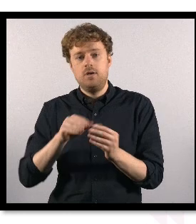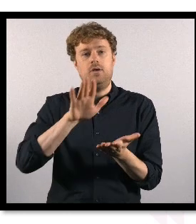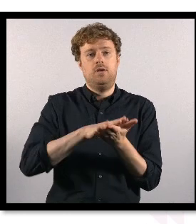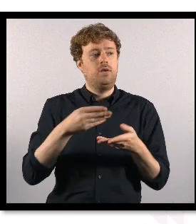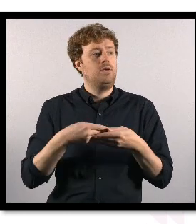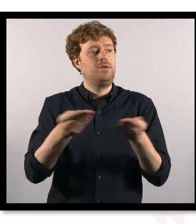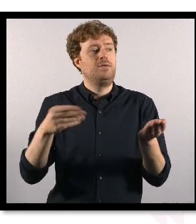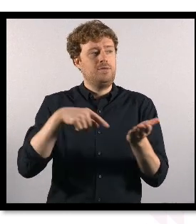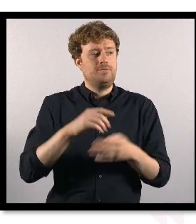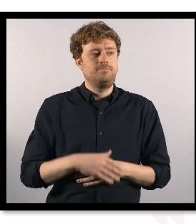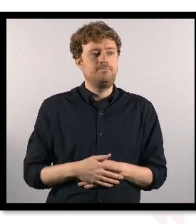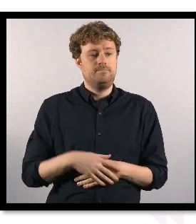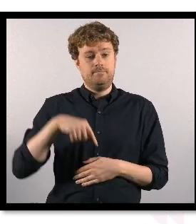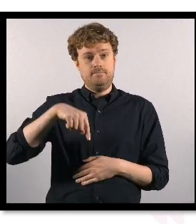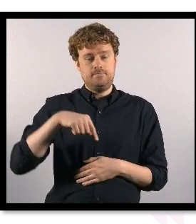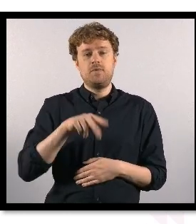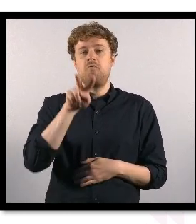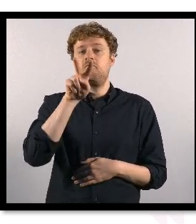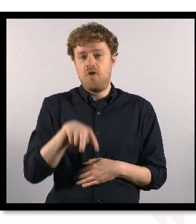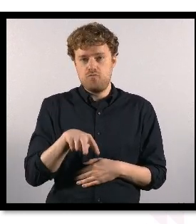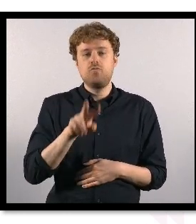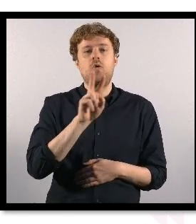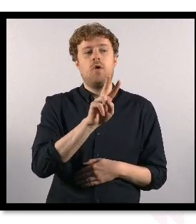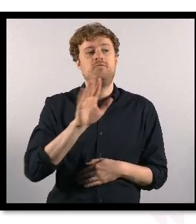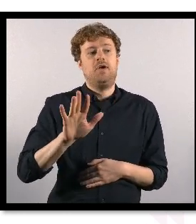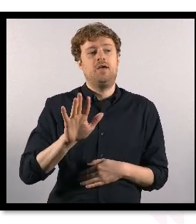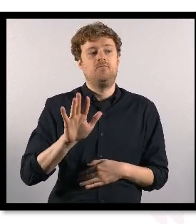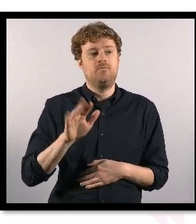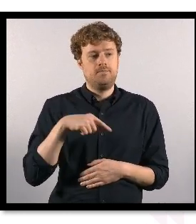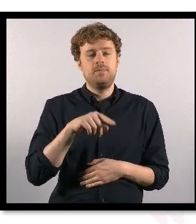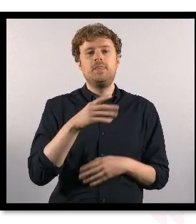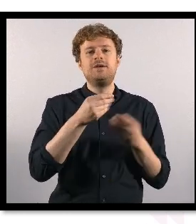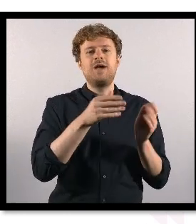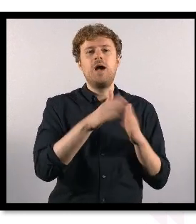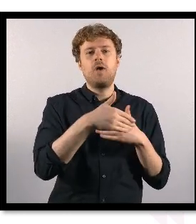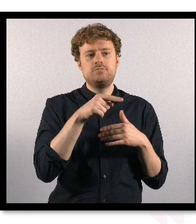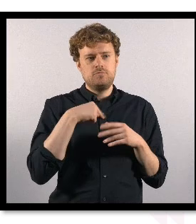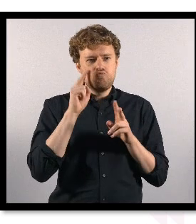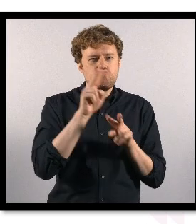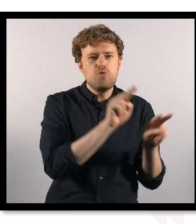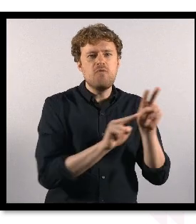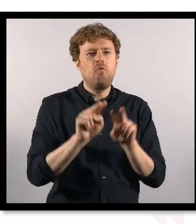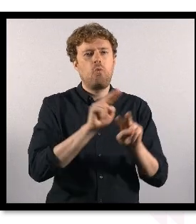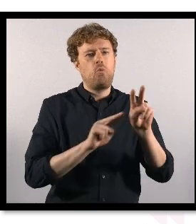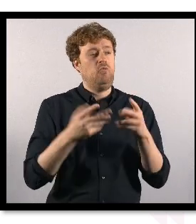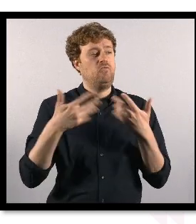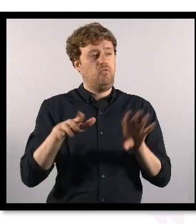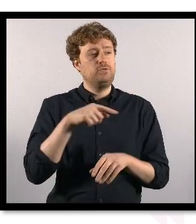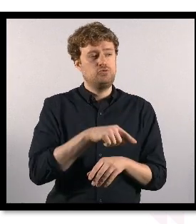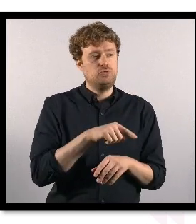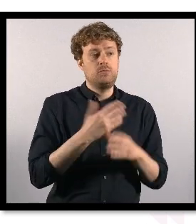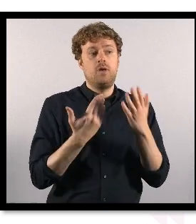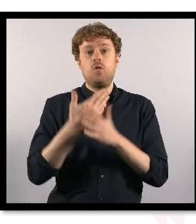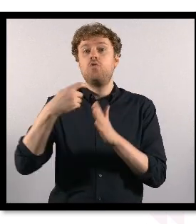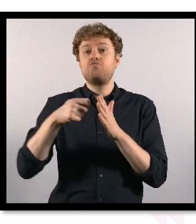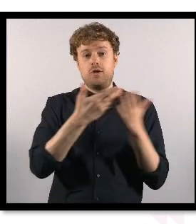actually sent out a message to the community saying, we had great news. Like, we actually emptied the queue for Sandbox. This was a big achievement. So if you will go and